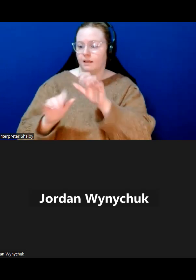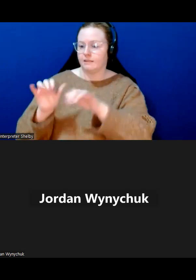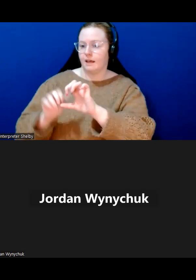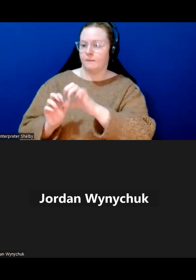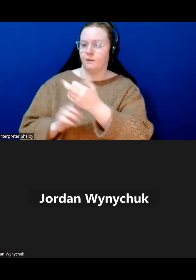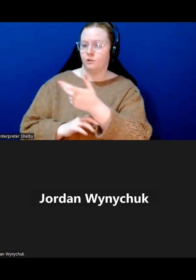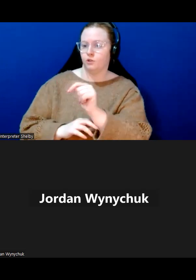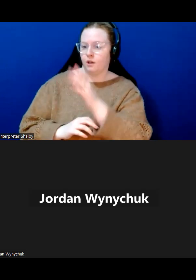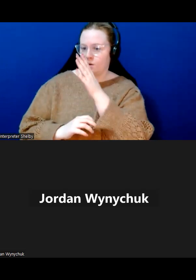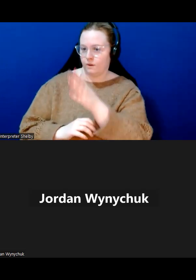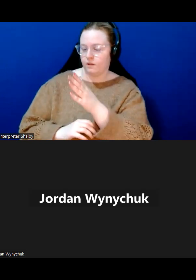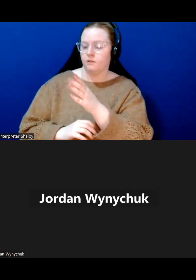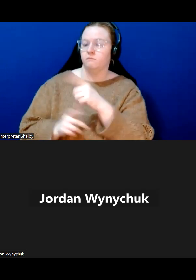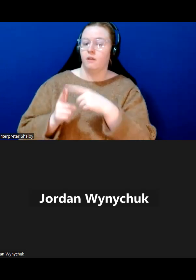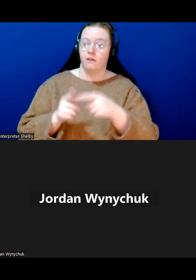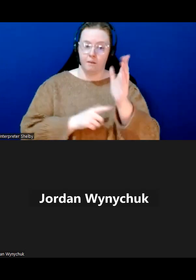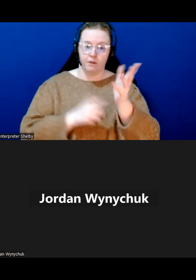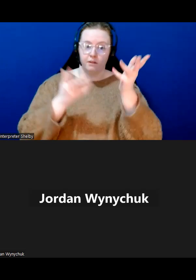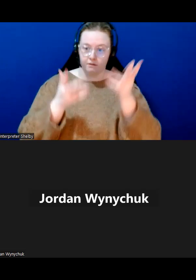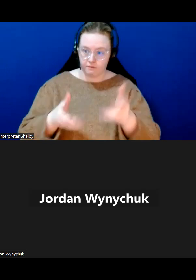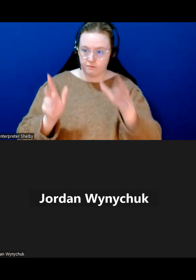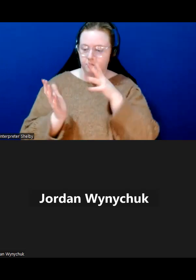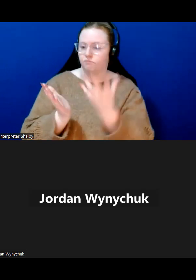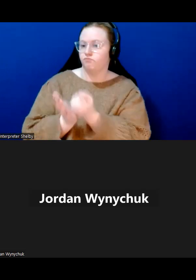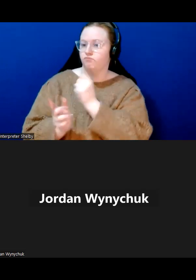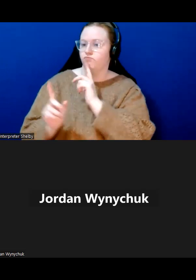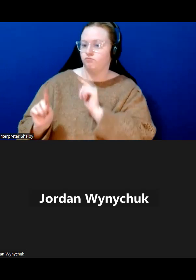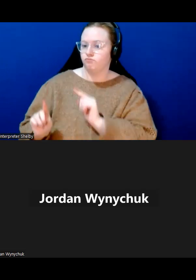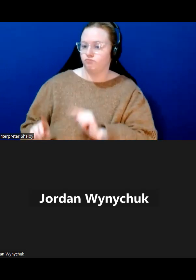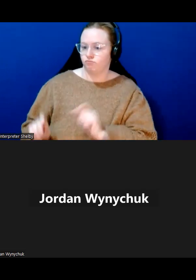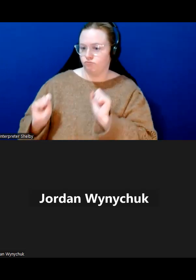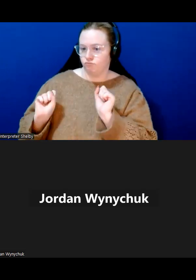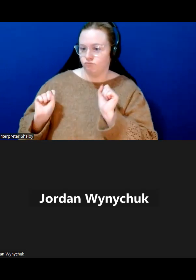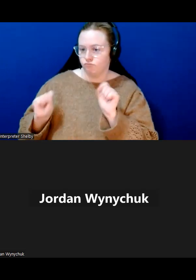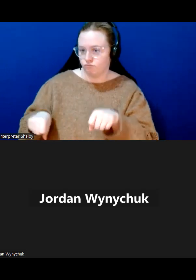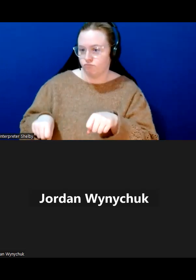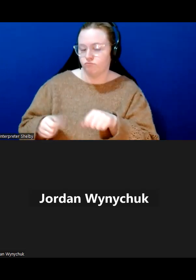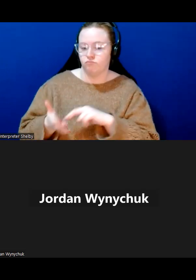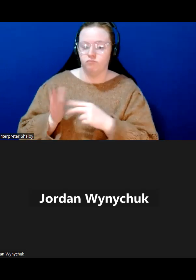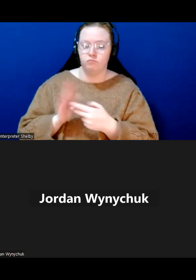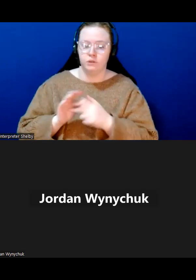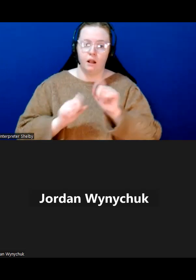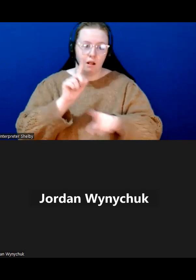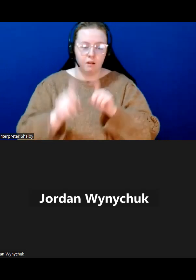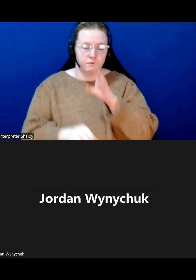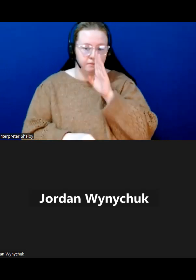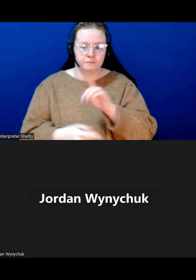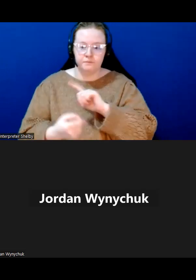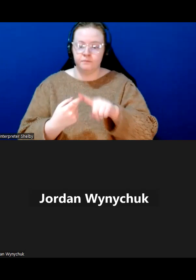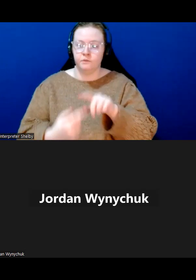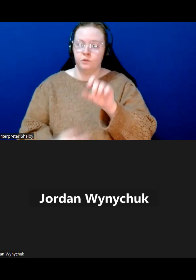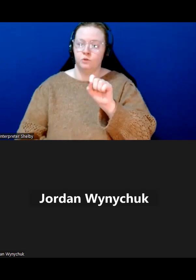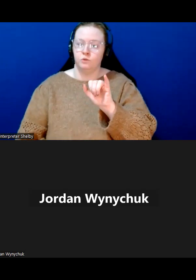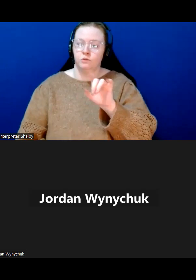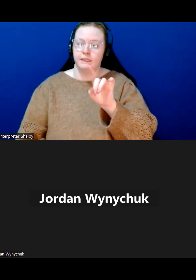be having a question and answer period at the end of our presentation where you can ask your questions directly over to Sydney and